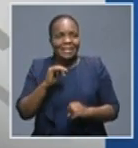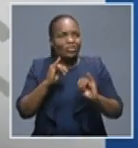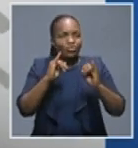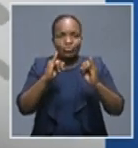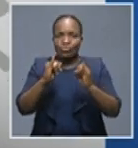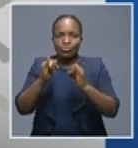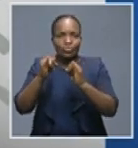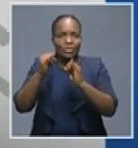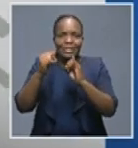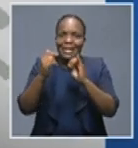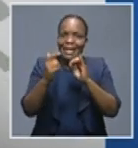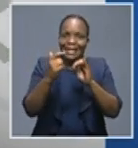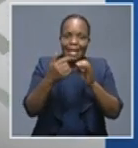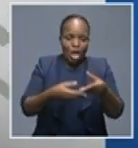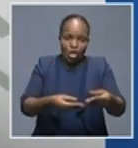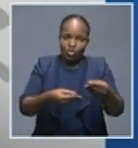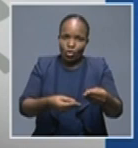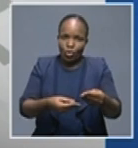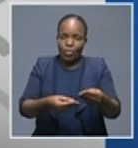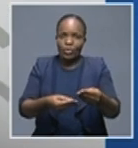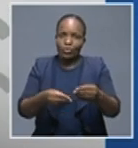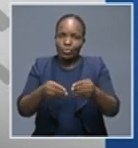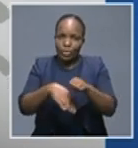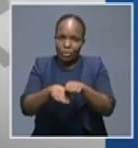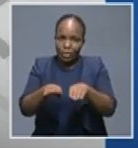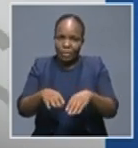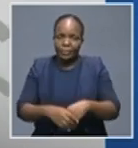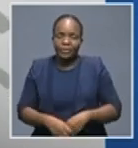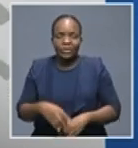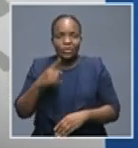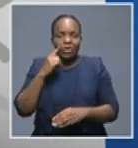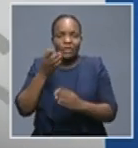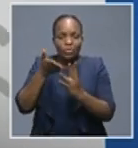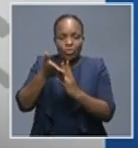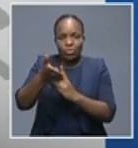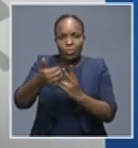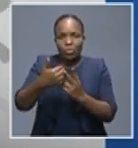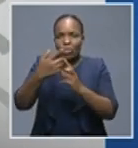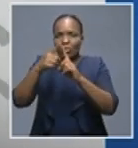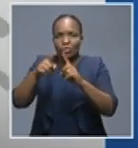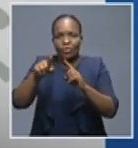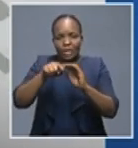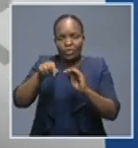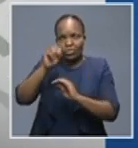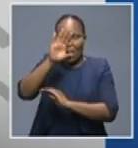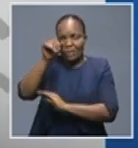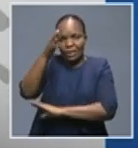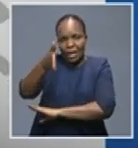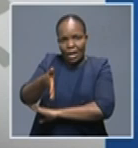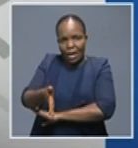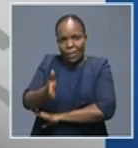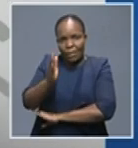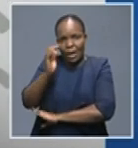constraints, facilitating the movement of people across borders, as well as